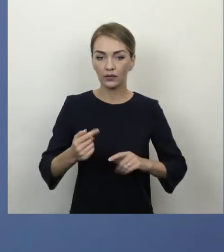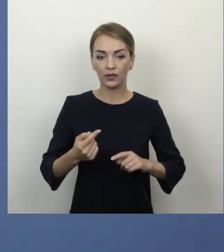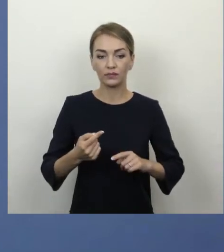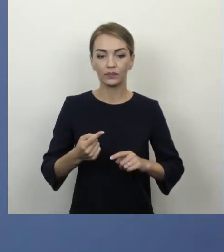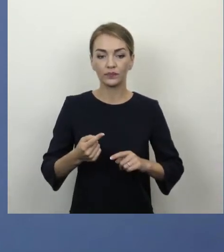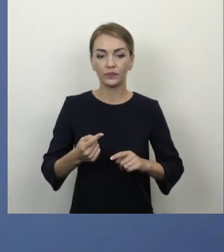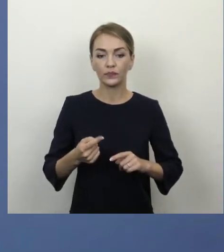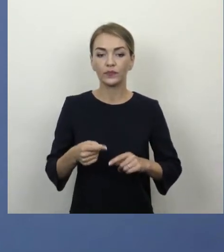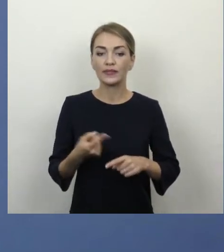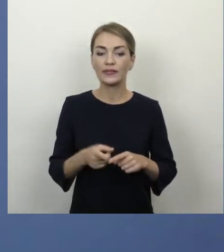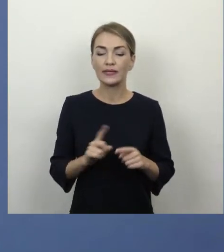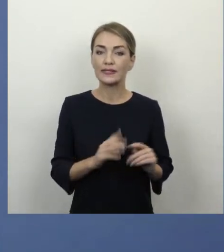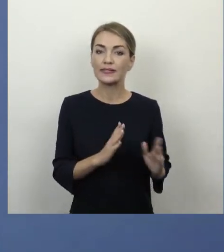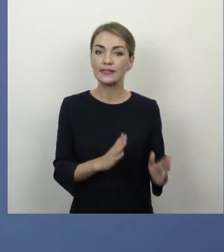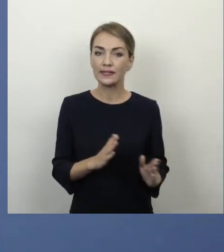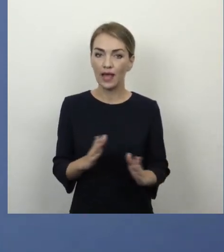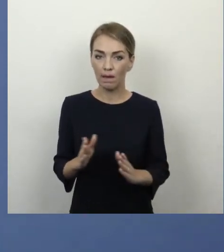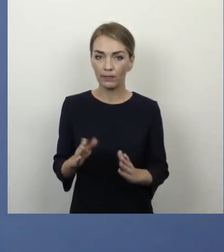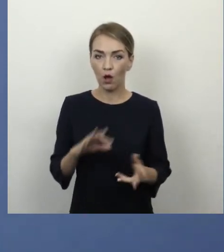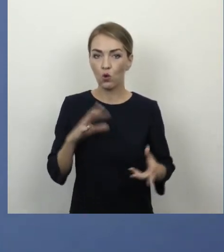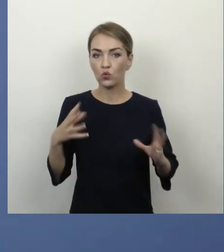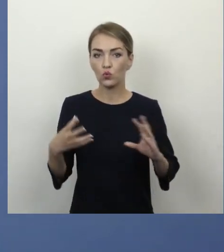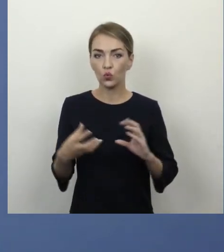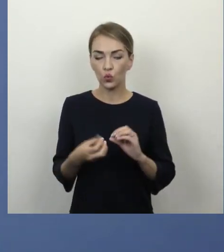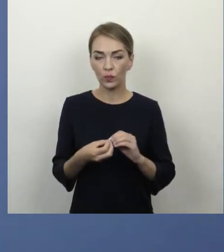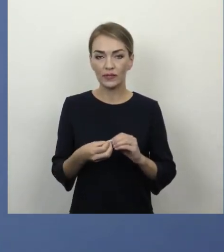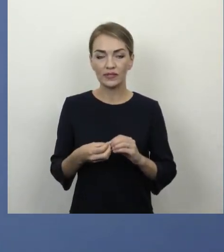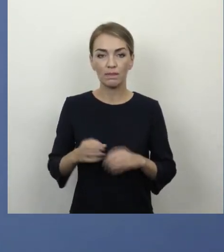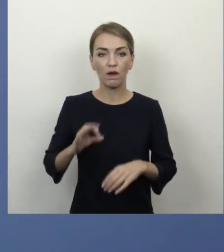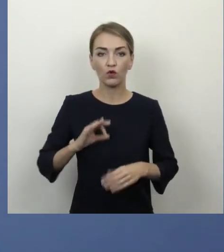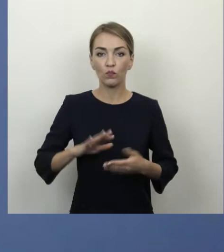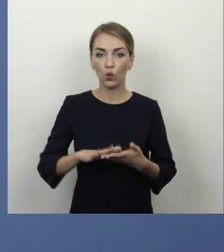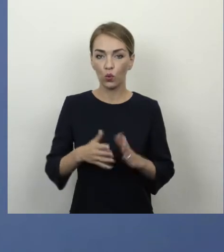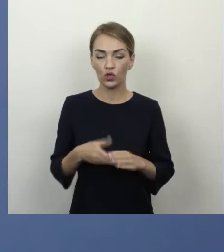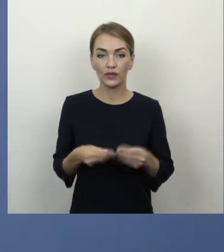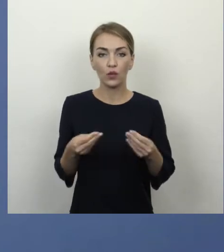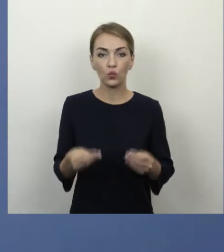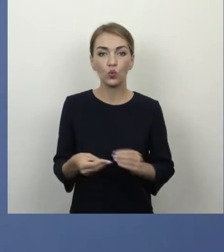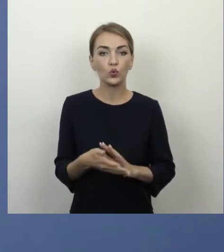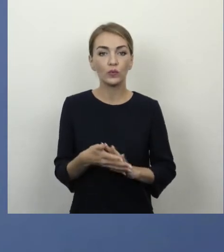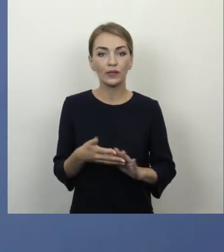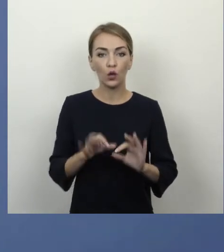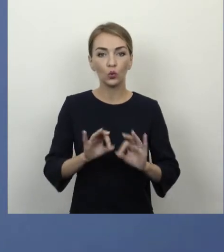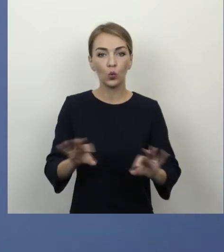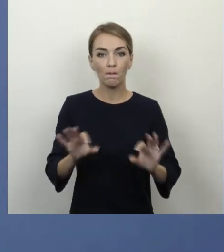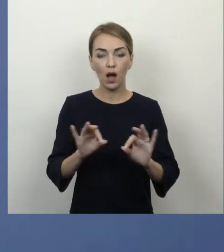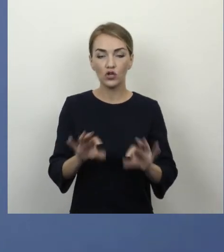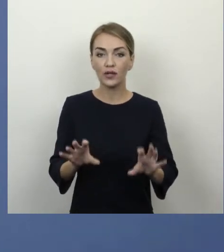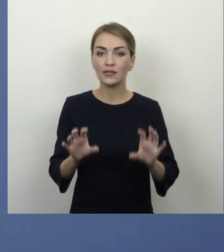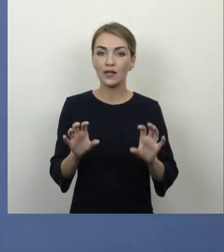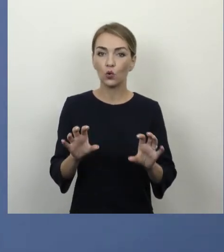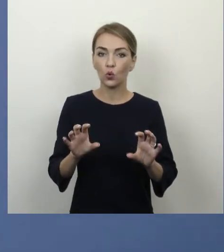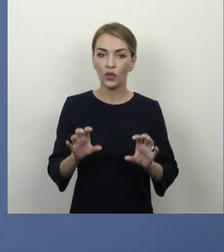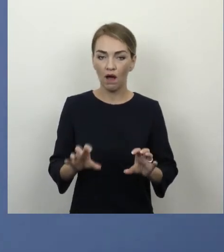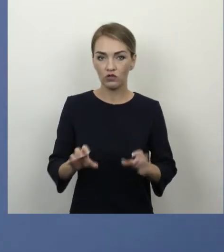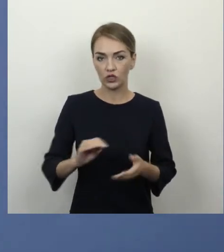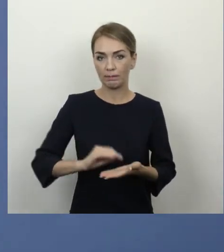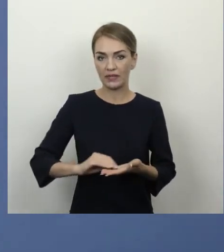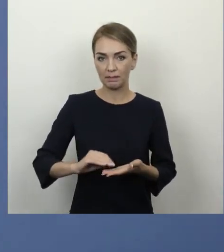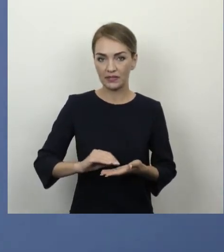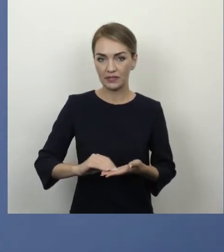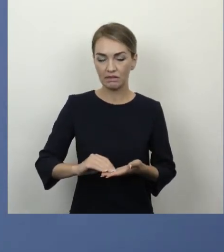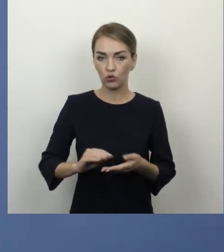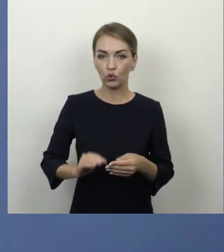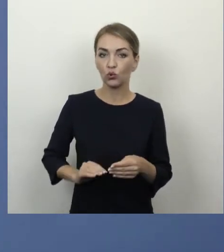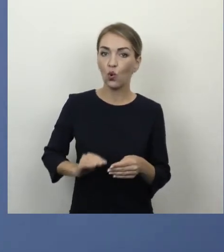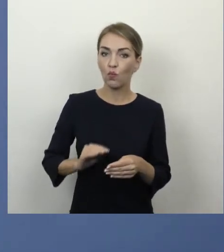Well, okay, as you know, the case law is a system of legal provisions which